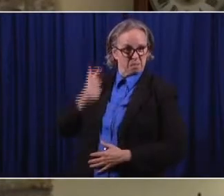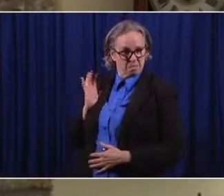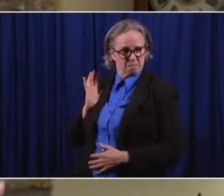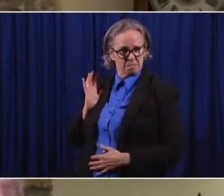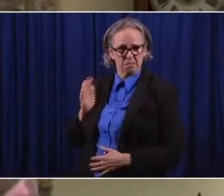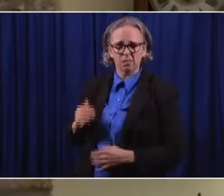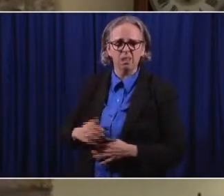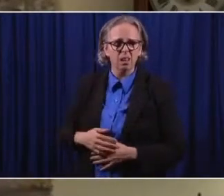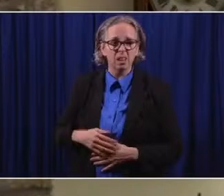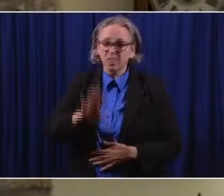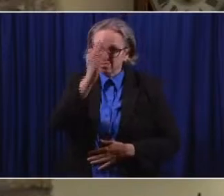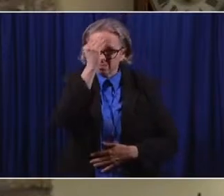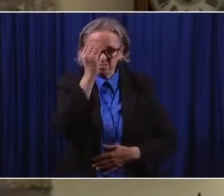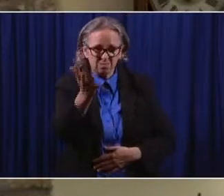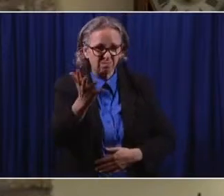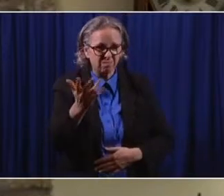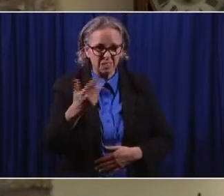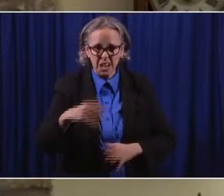a judgment until